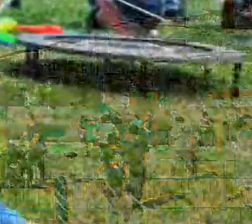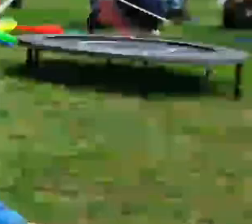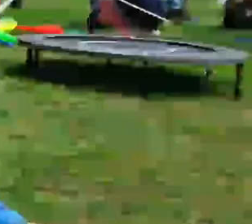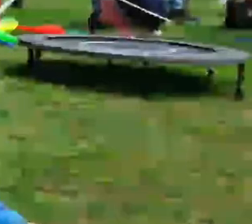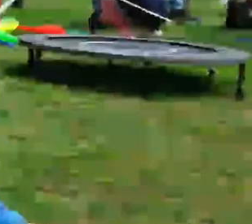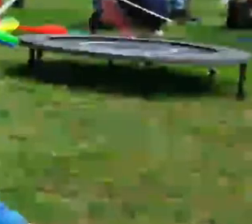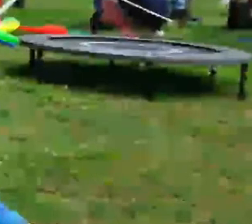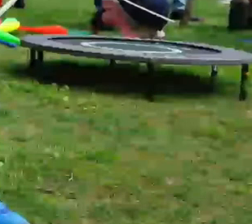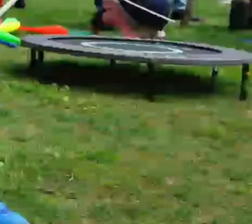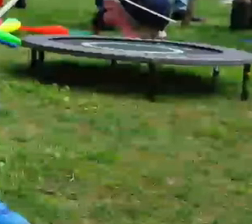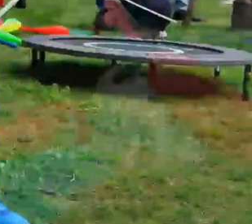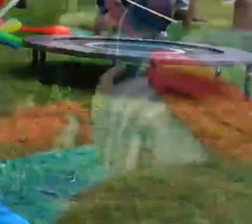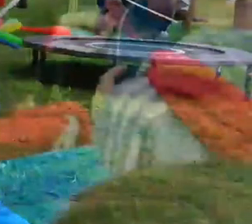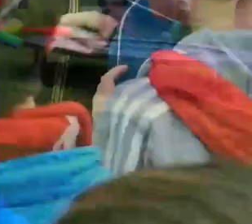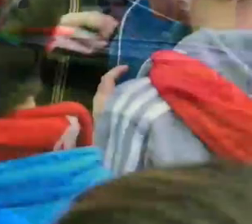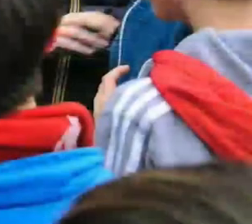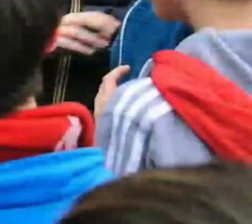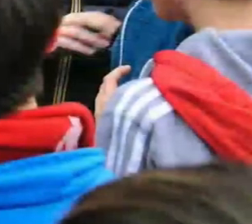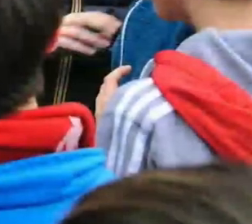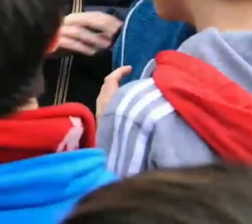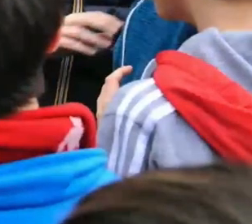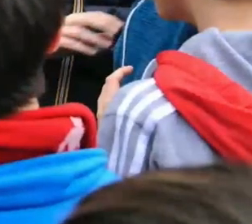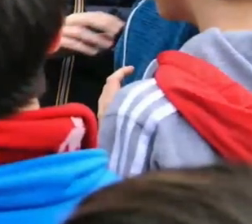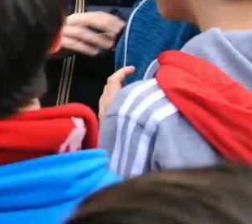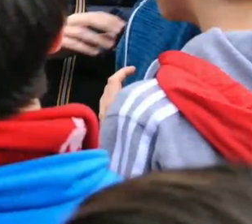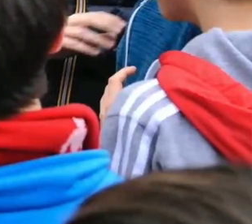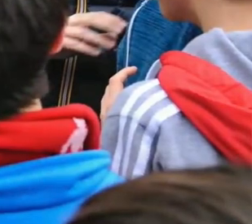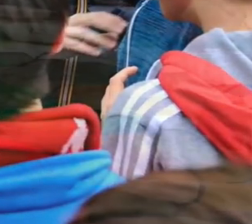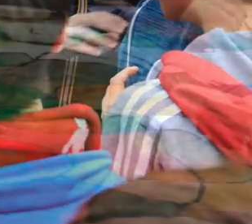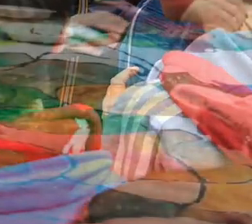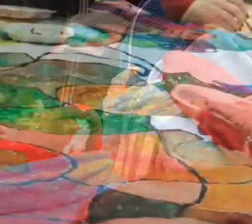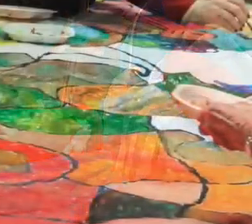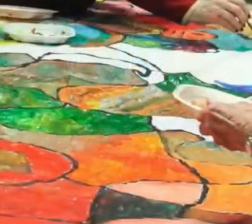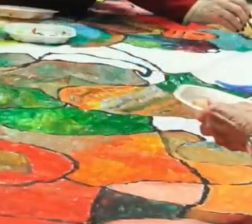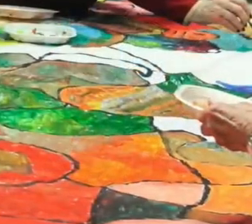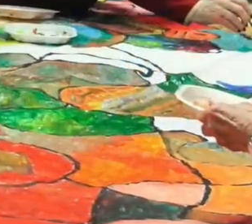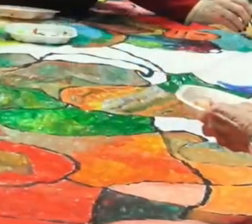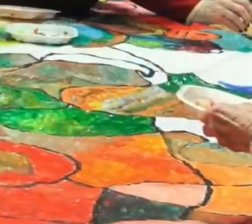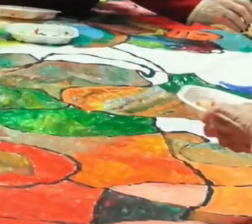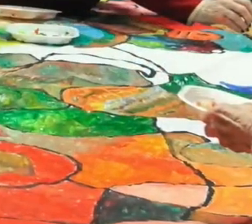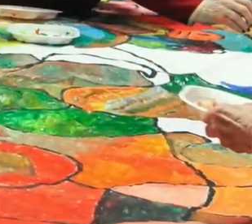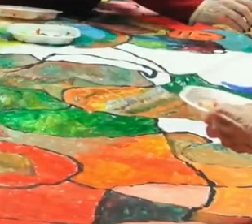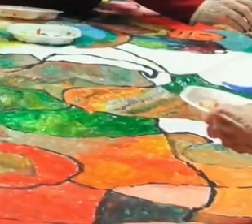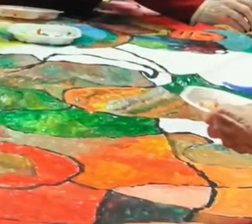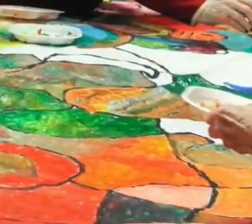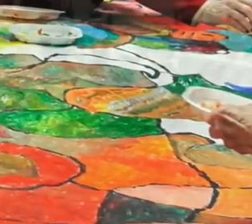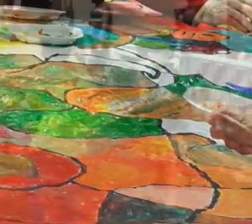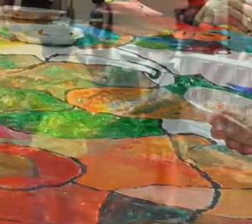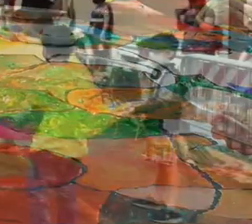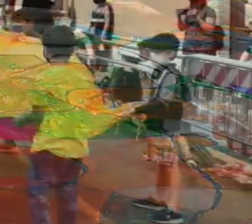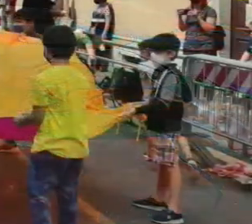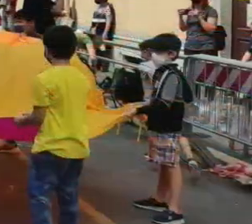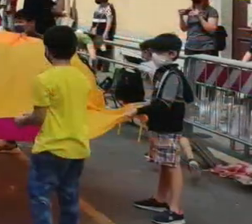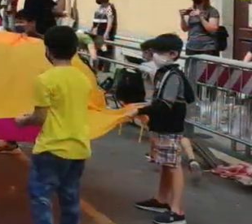actively respond to the systemic crisis. Therefore, dialogue, exchange, and cooperation between